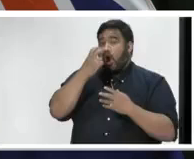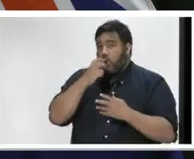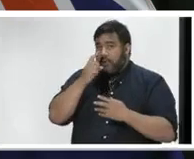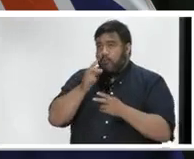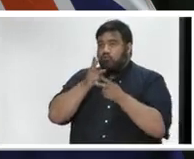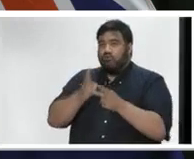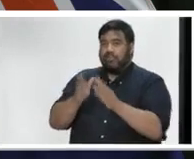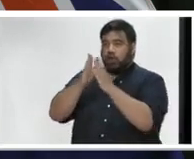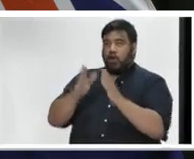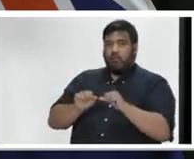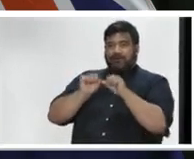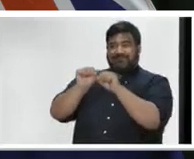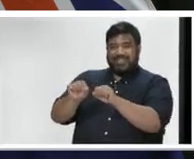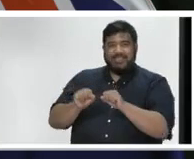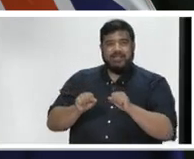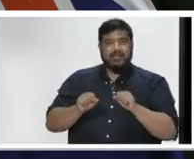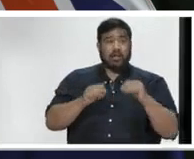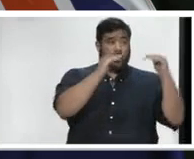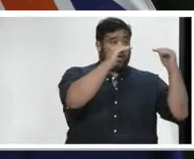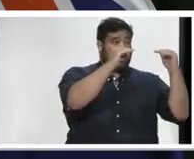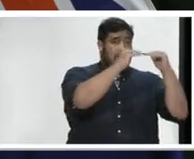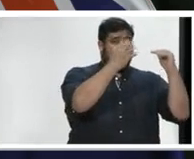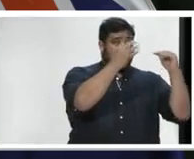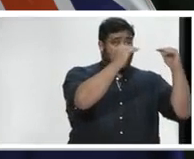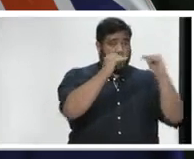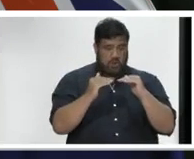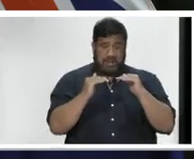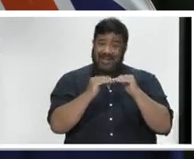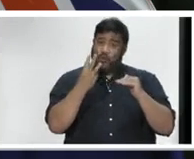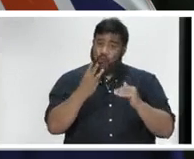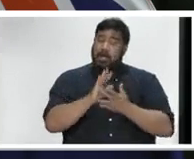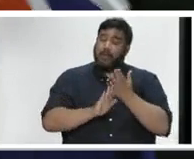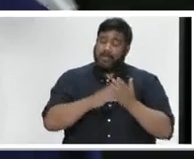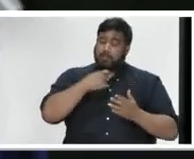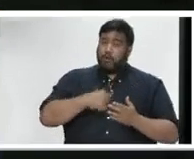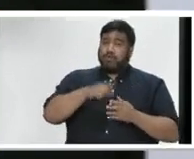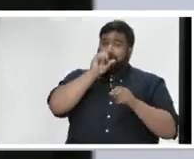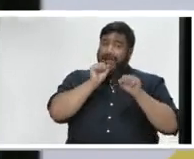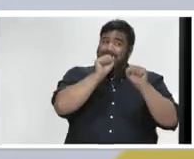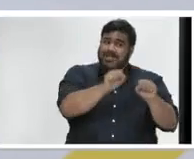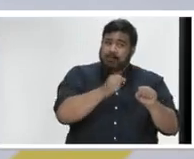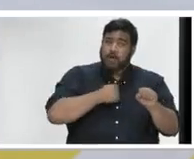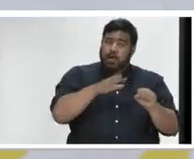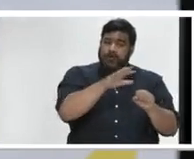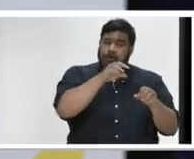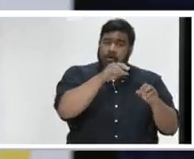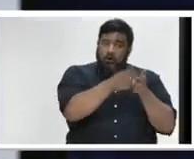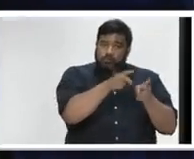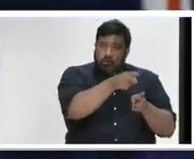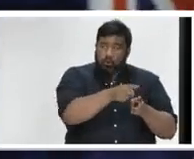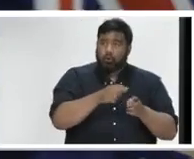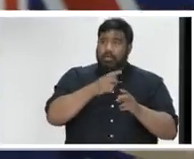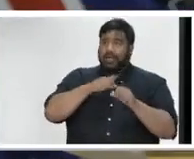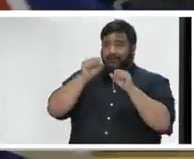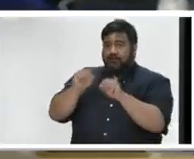3 change? Will people be able to visit their dying loved ones now? We're still working on that guidance and working with